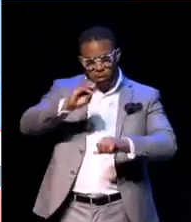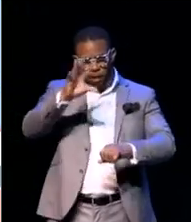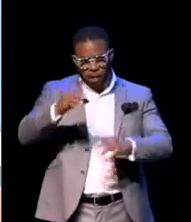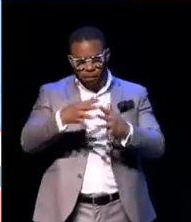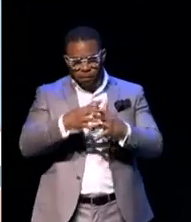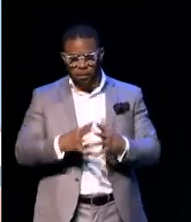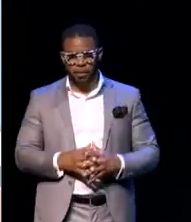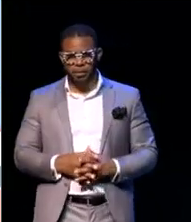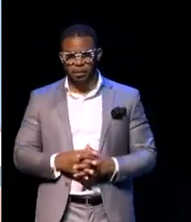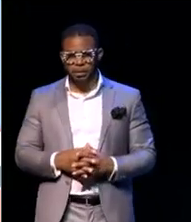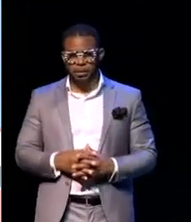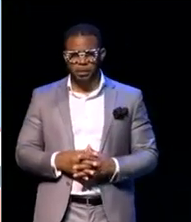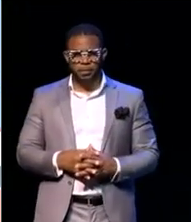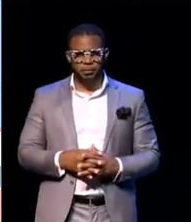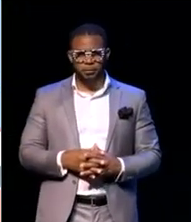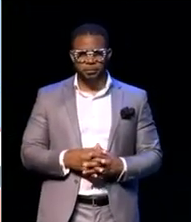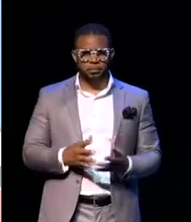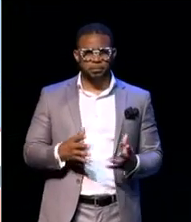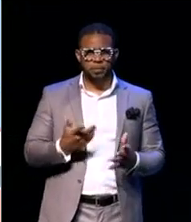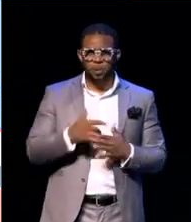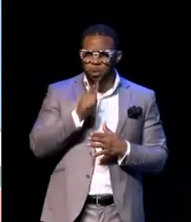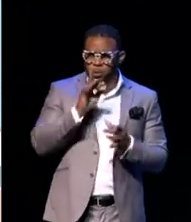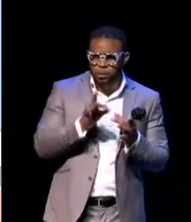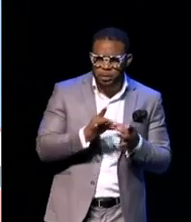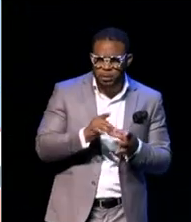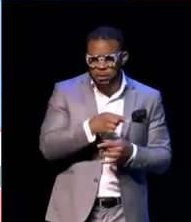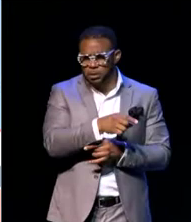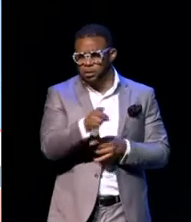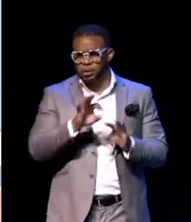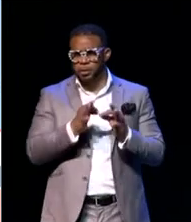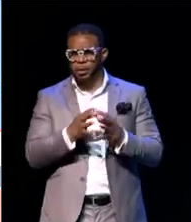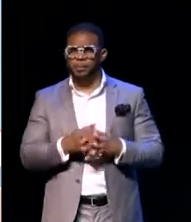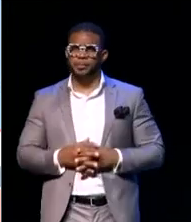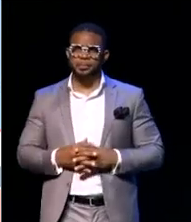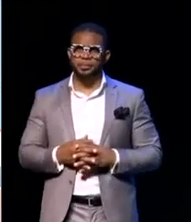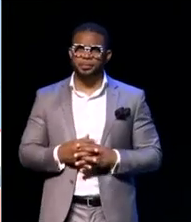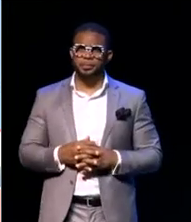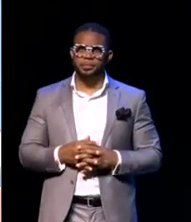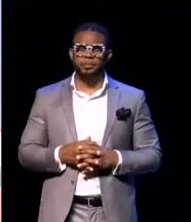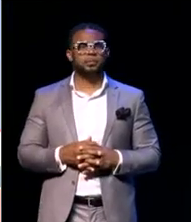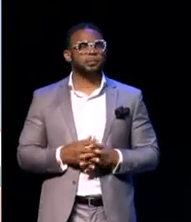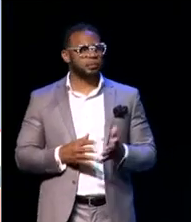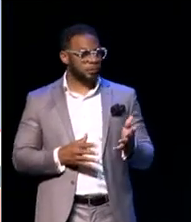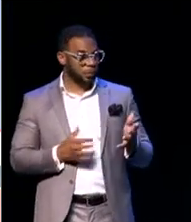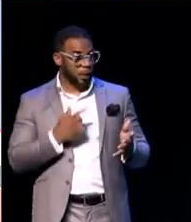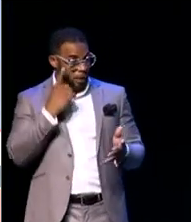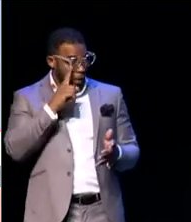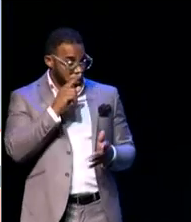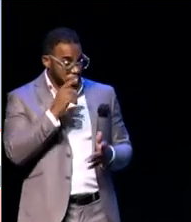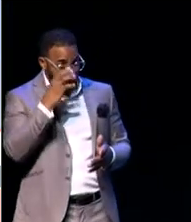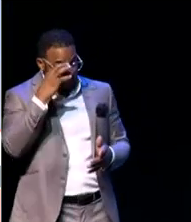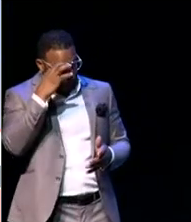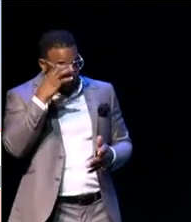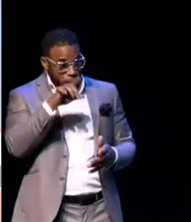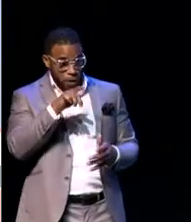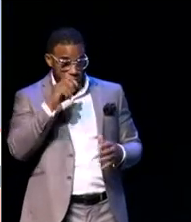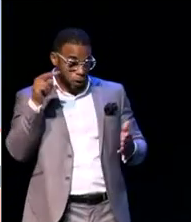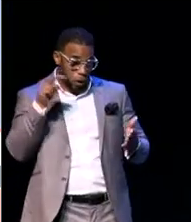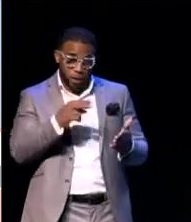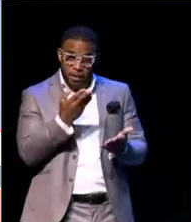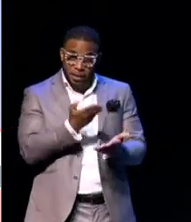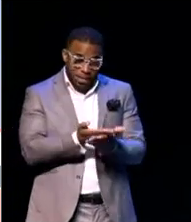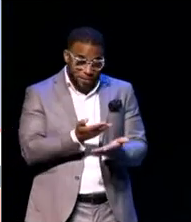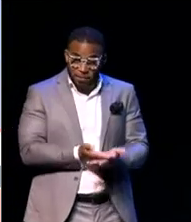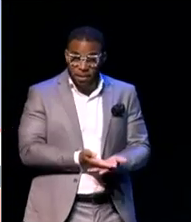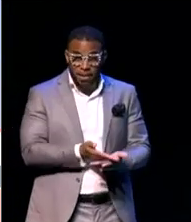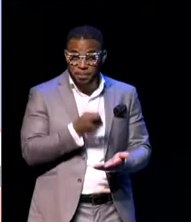African Americans. What would you say to those families? Well, I think you'd have to just look at the